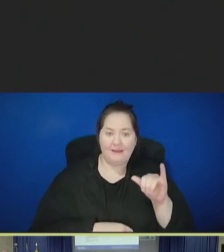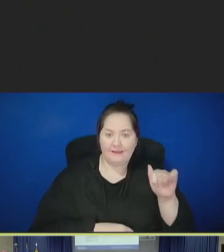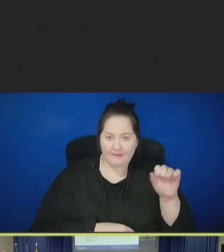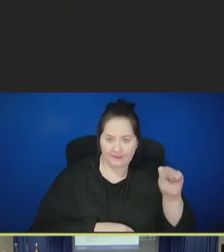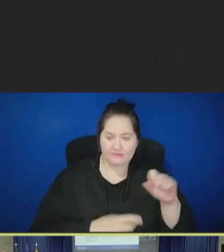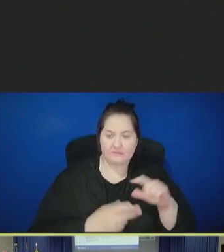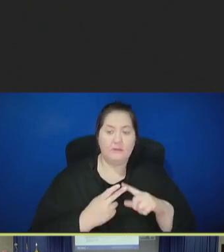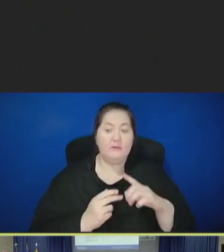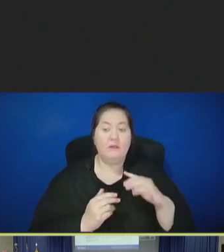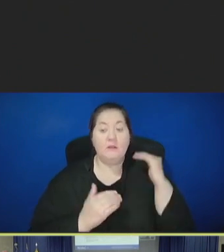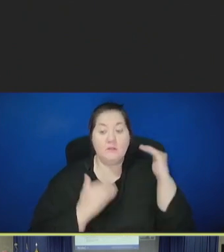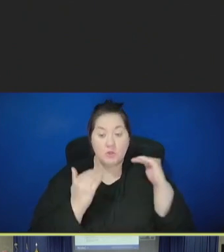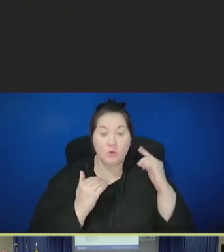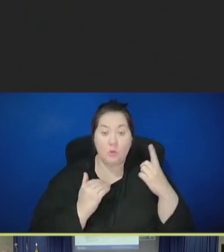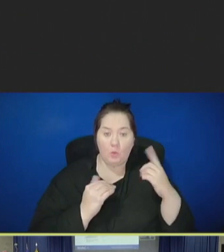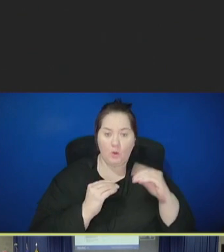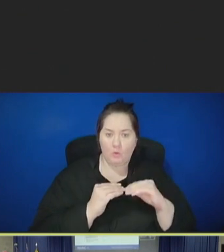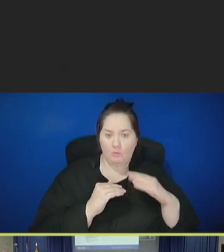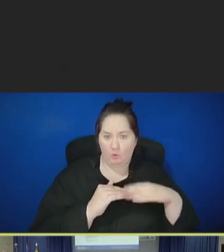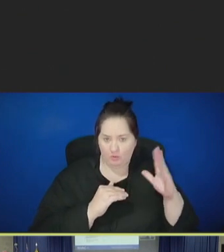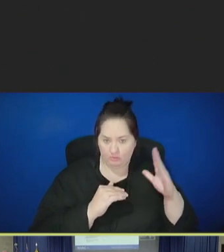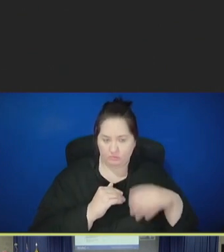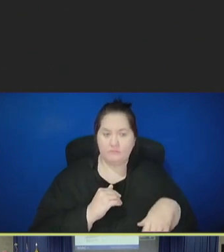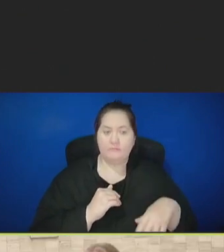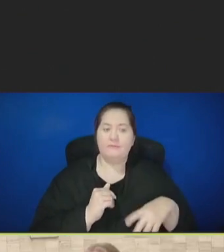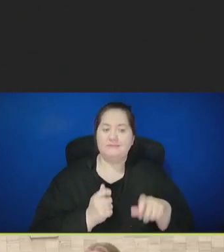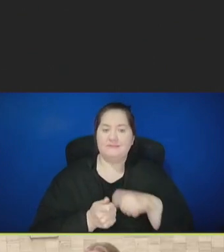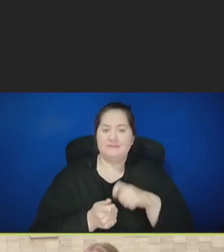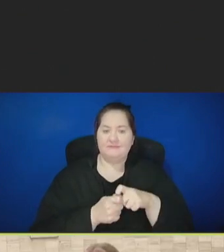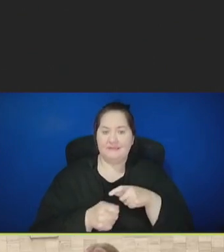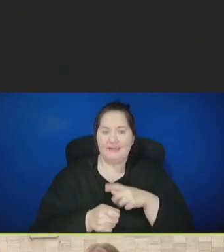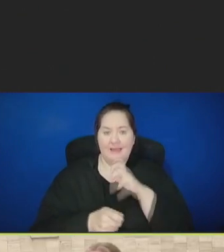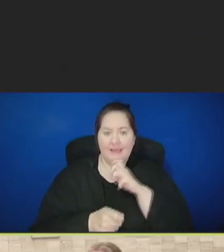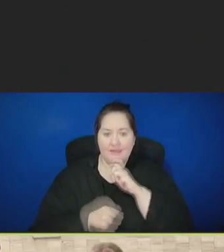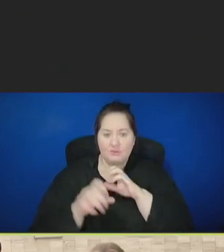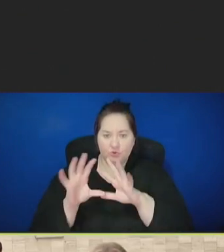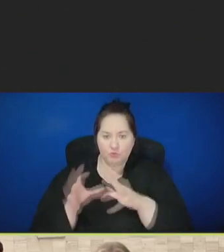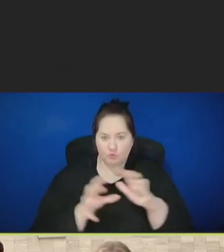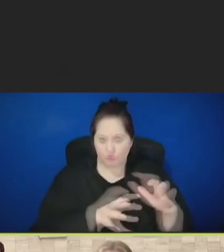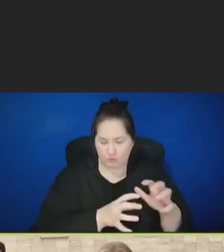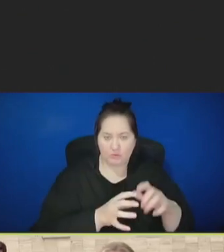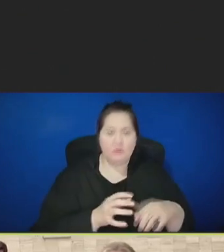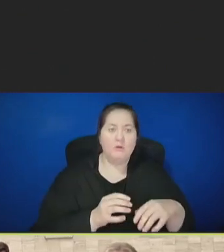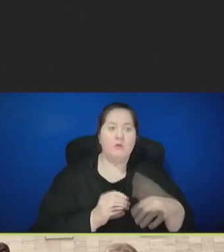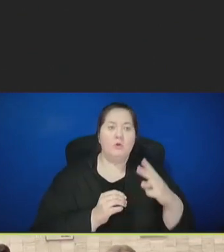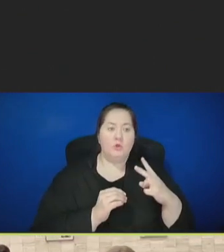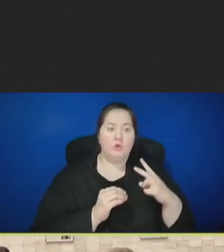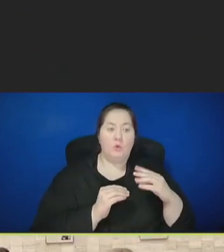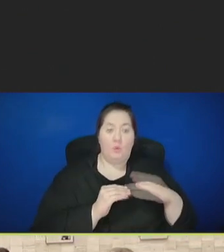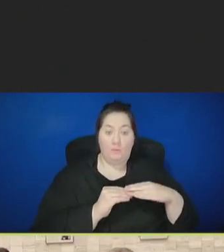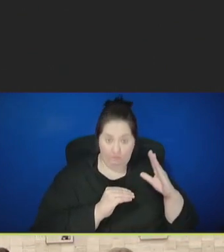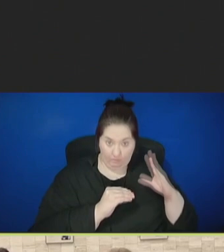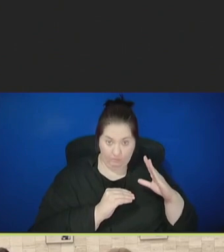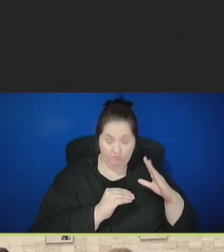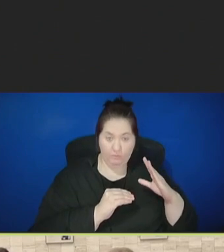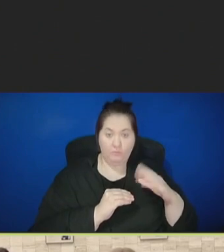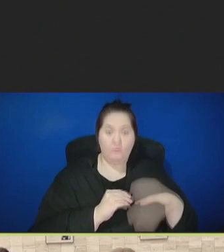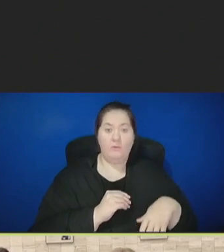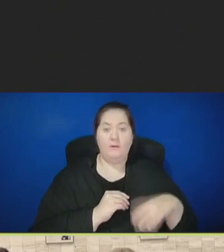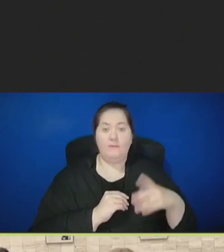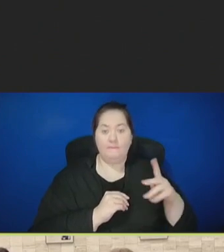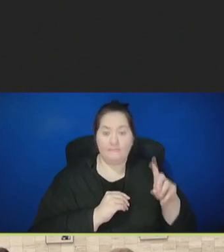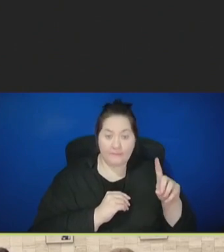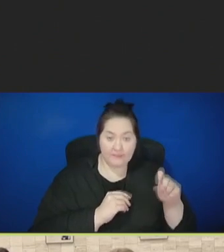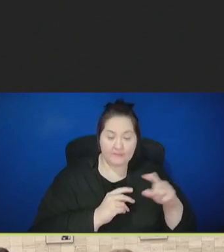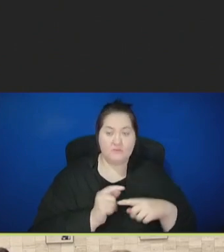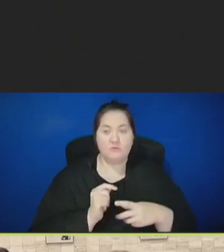1 or more, and they have to be specific to that age cohort. So you have to have 2 or more pediatric, 2 or more adolescent,